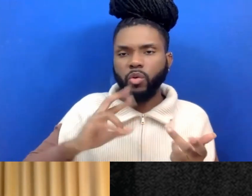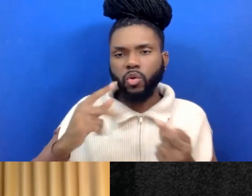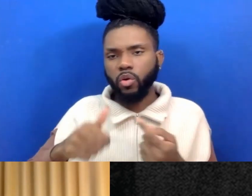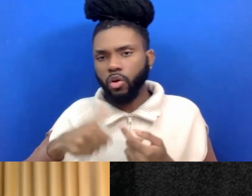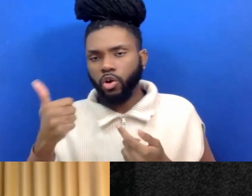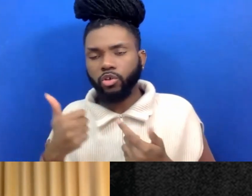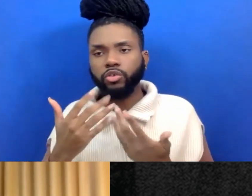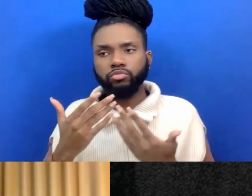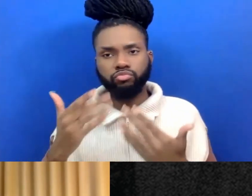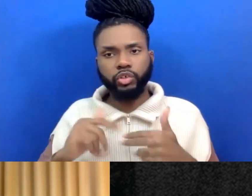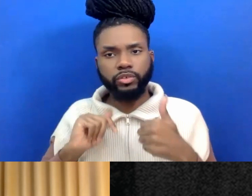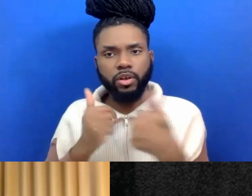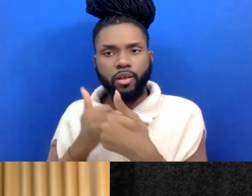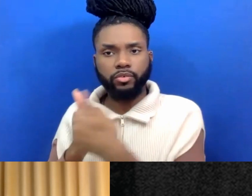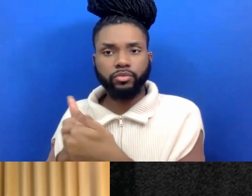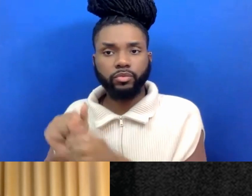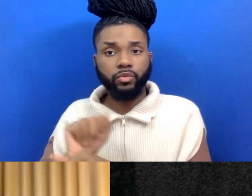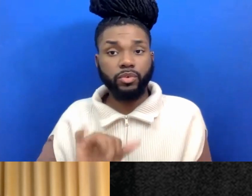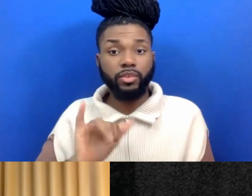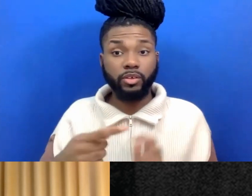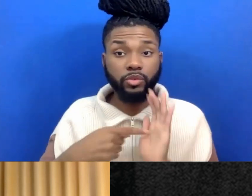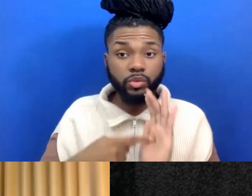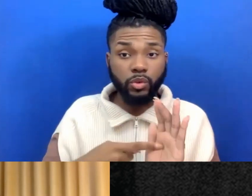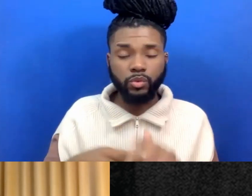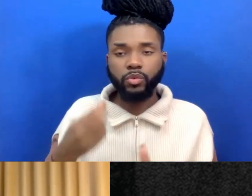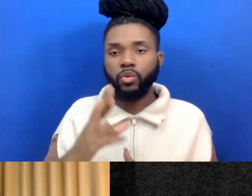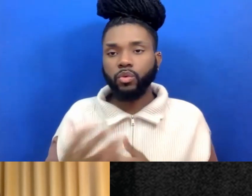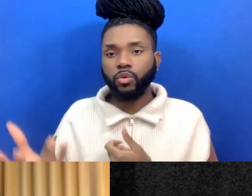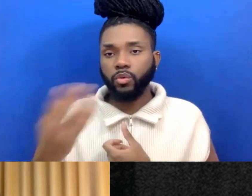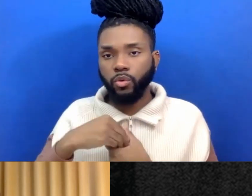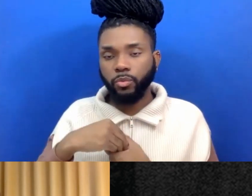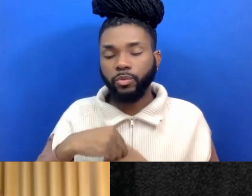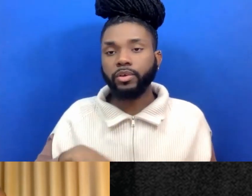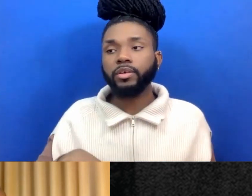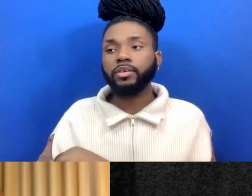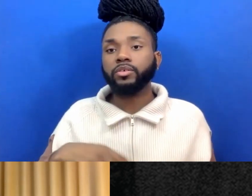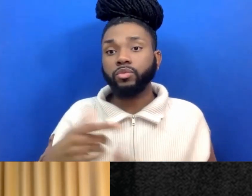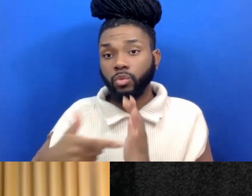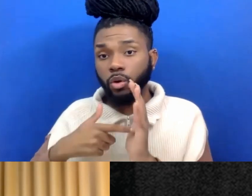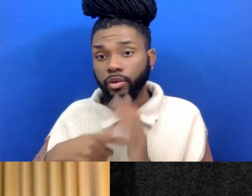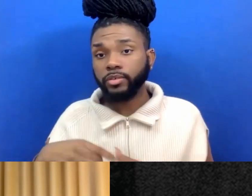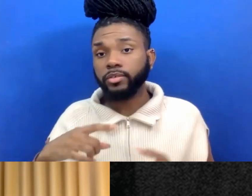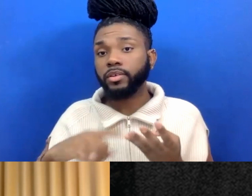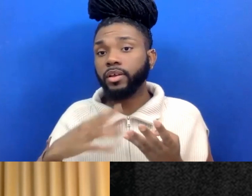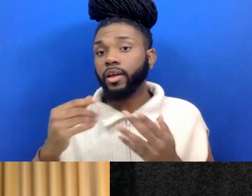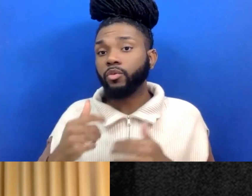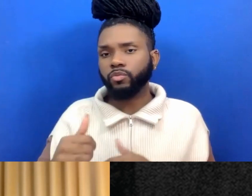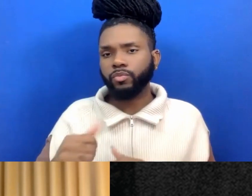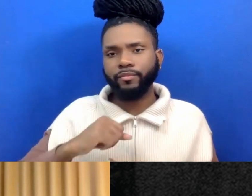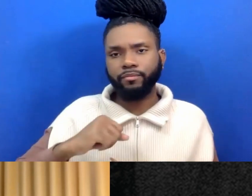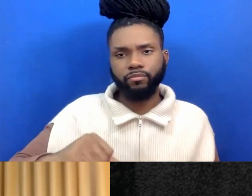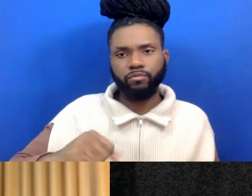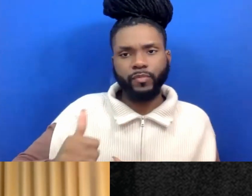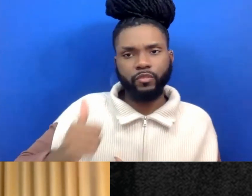work that shows or incorporates, requires and refuses the figure.